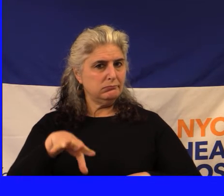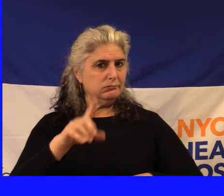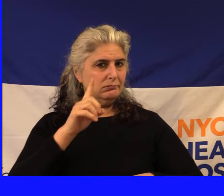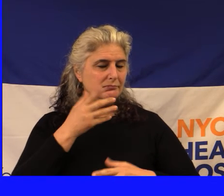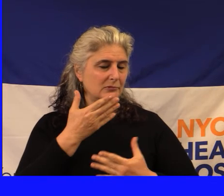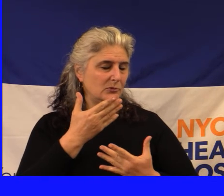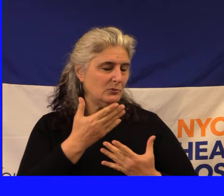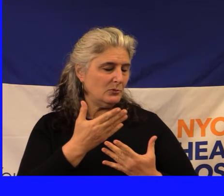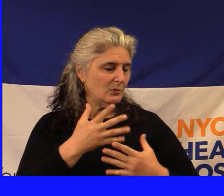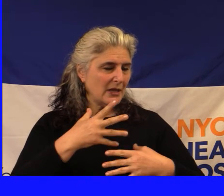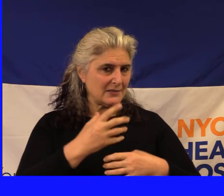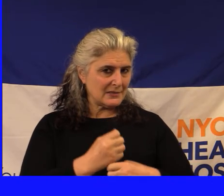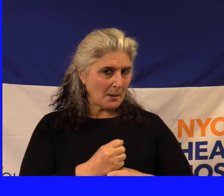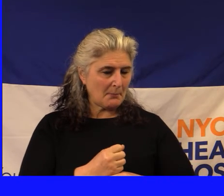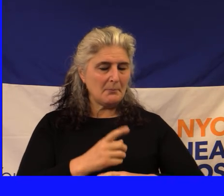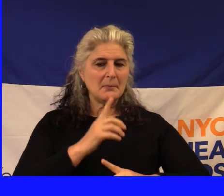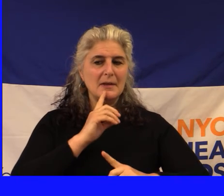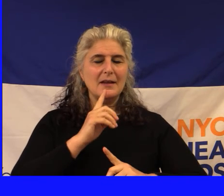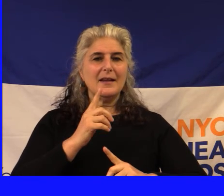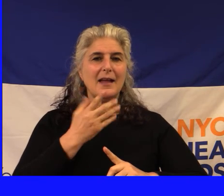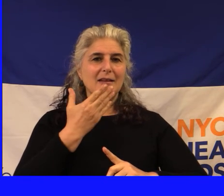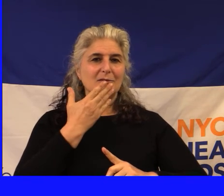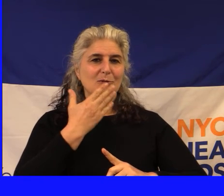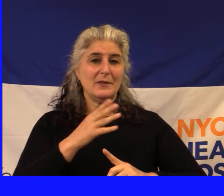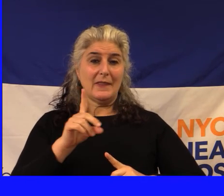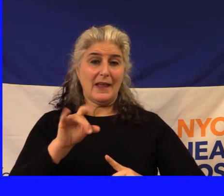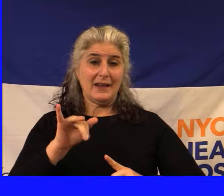thank David, especially looking at this last slide.